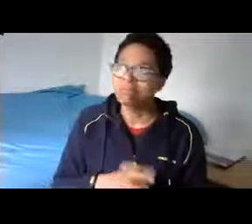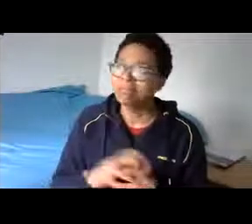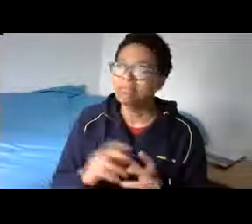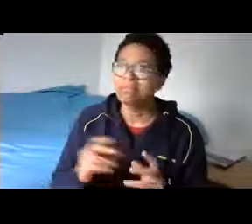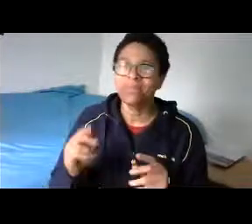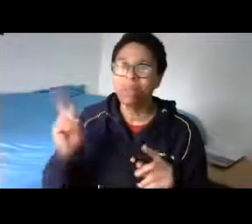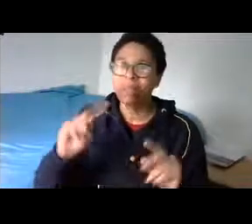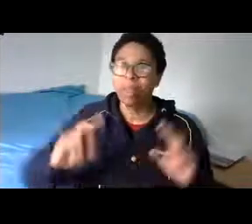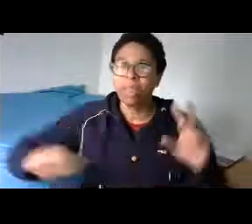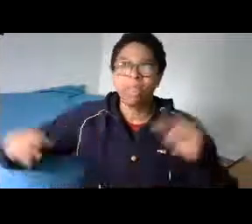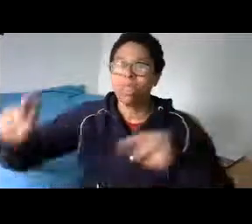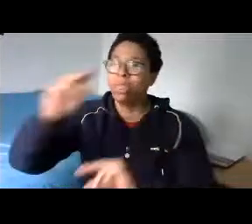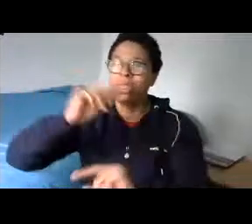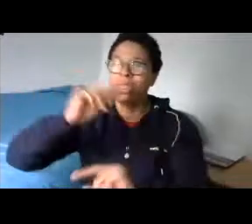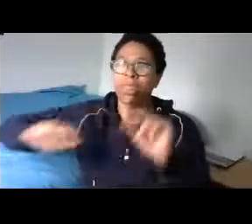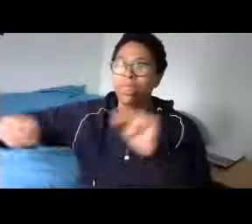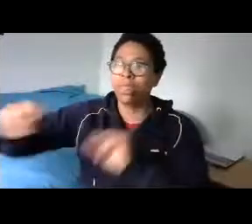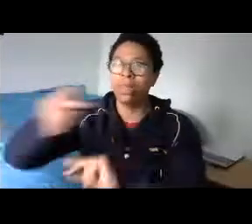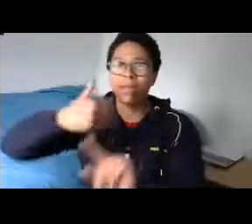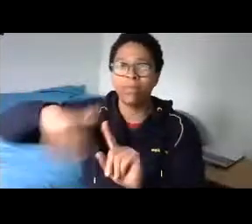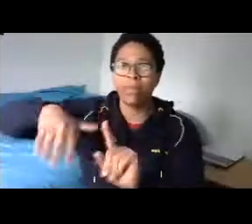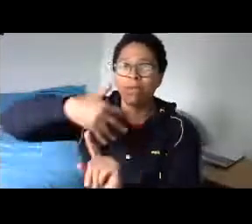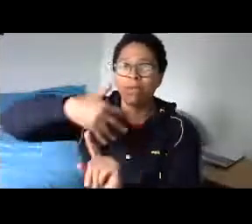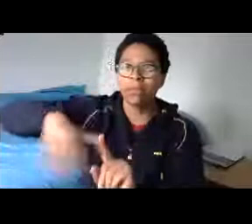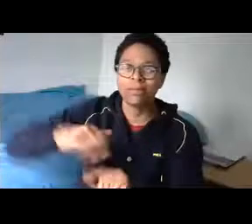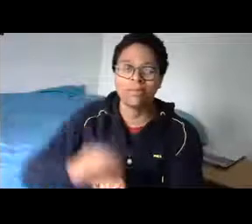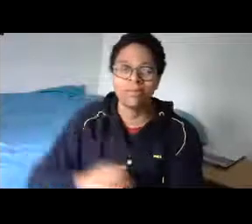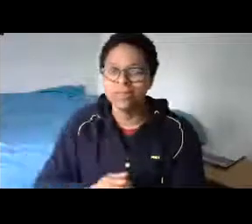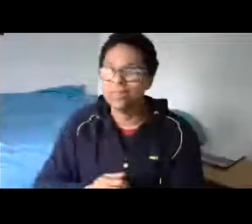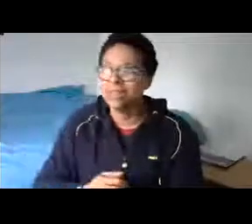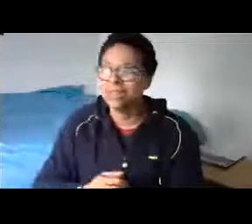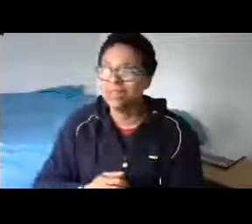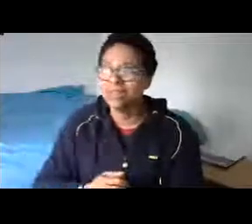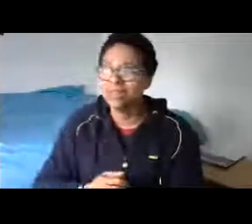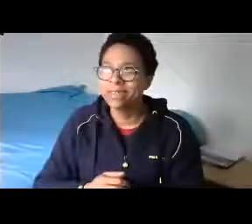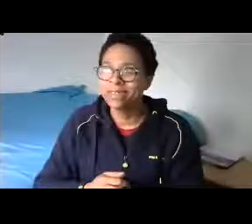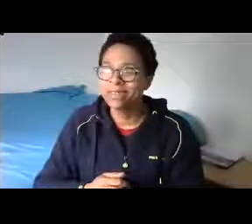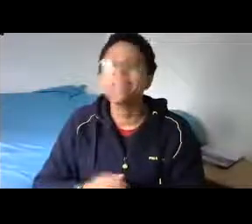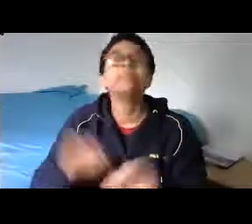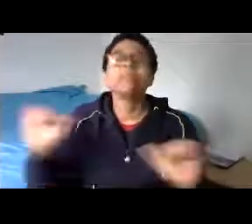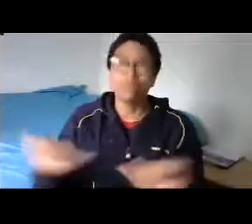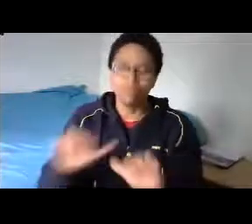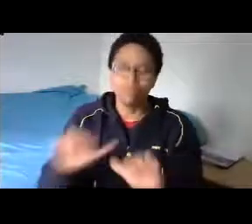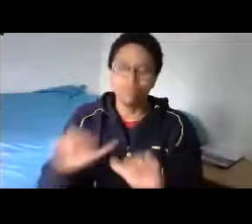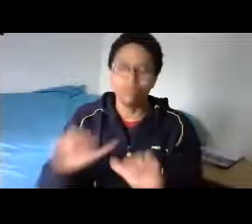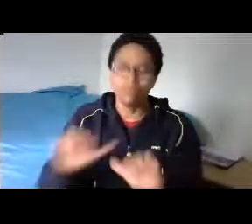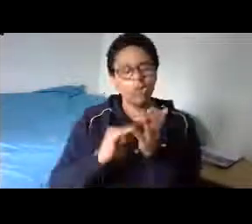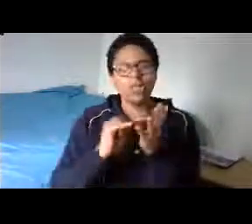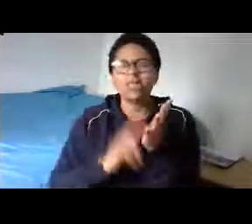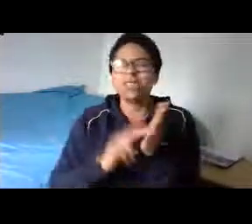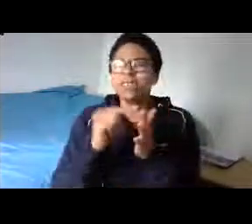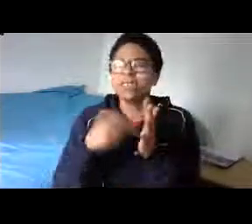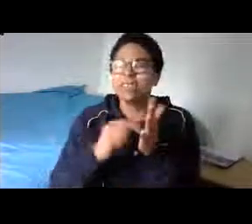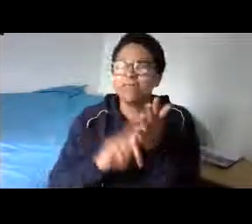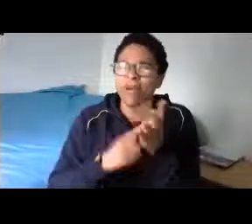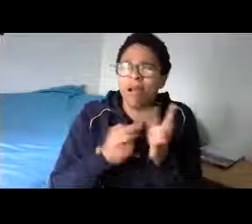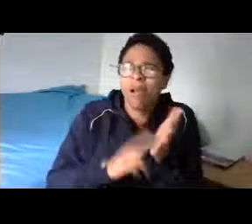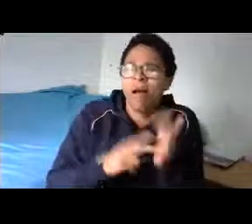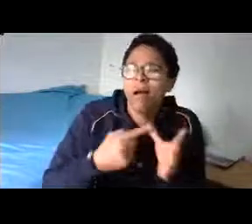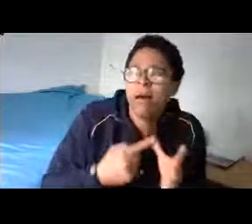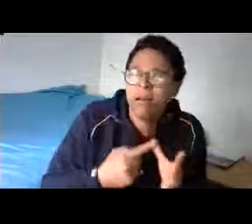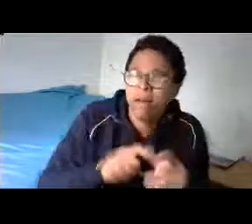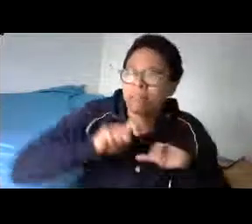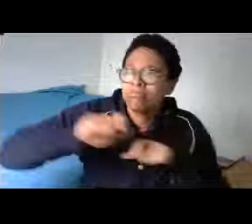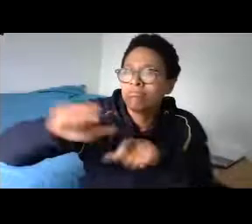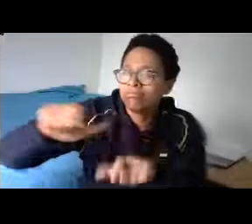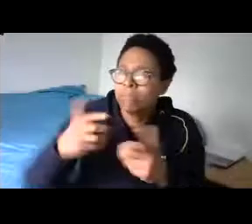the. I'll put her on mute. There you go. Oh, okay. So I thought someone said, "Can I say something